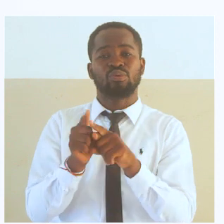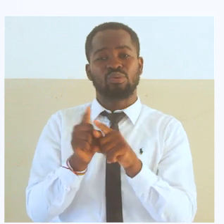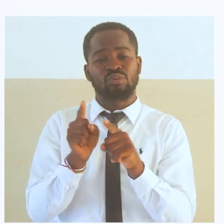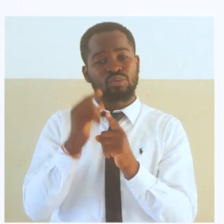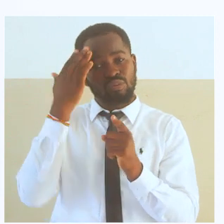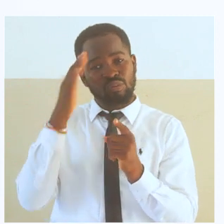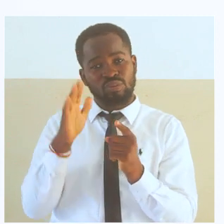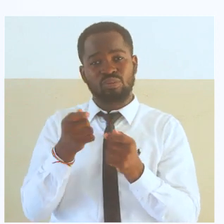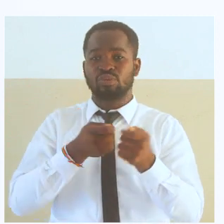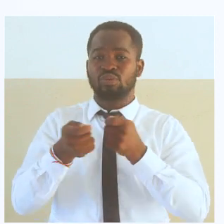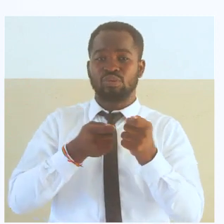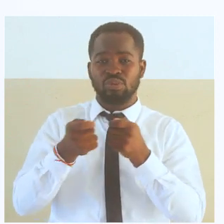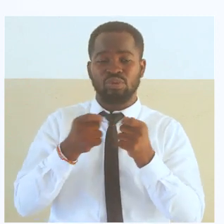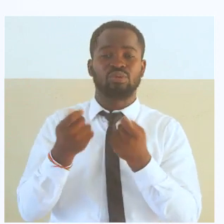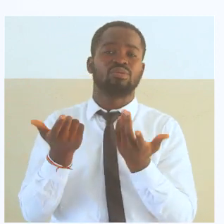also poorly